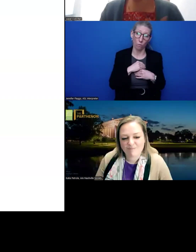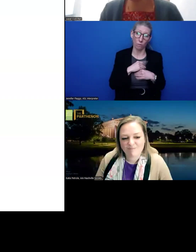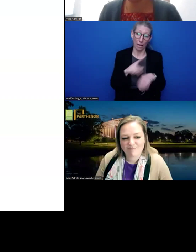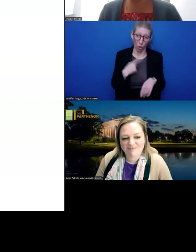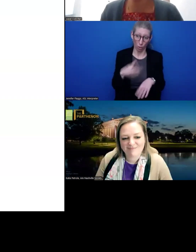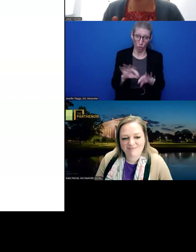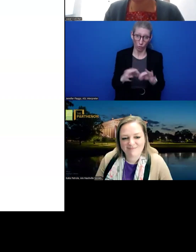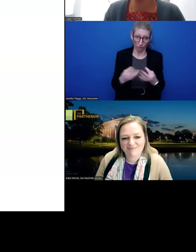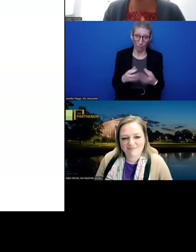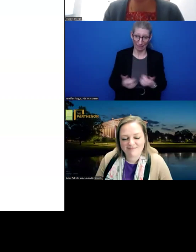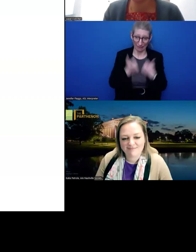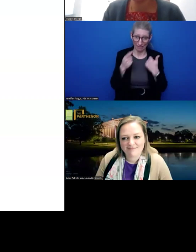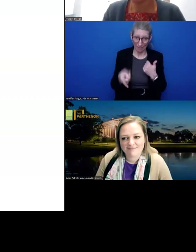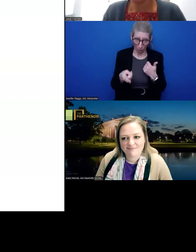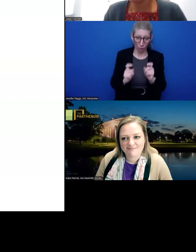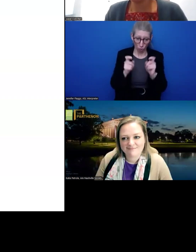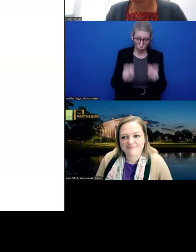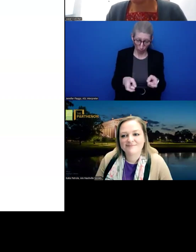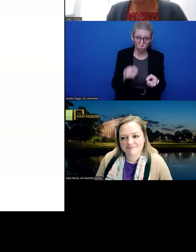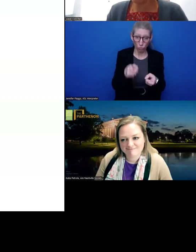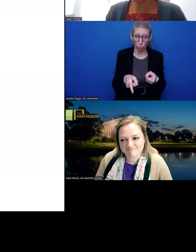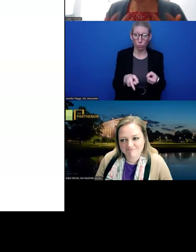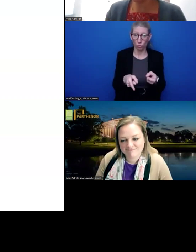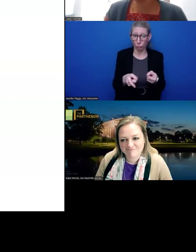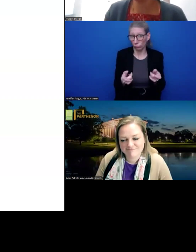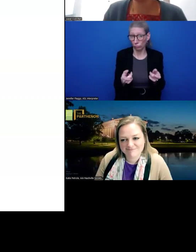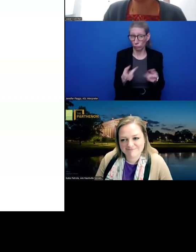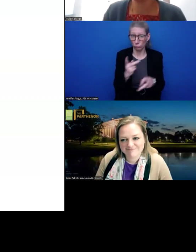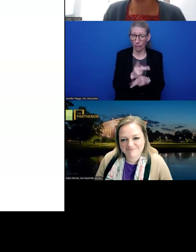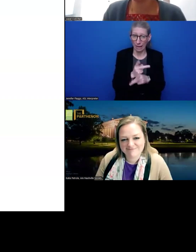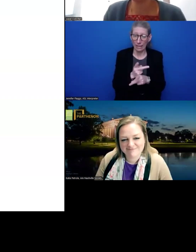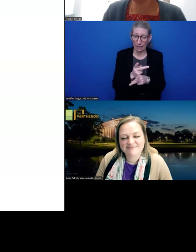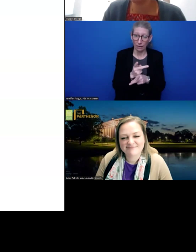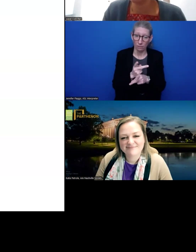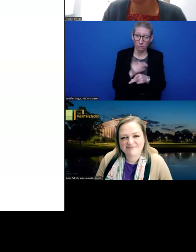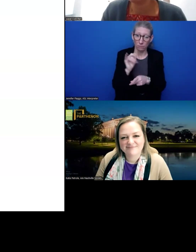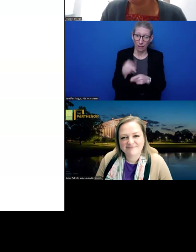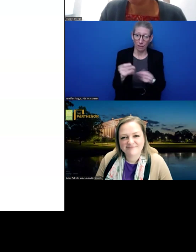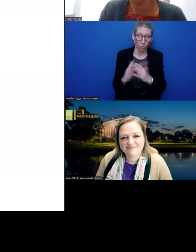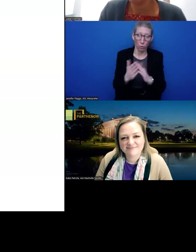family occupied and contribute to the maintenance of the